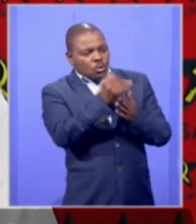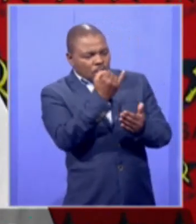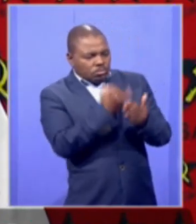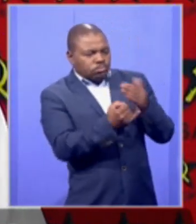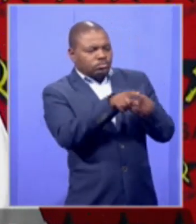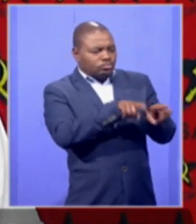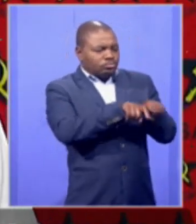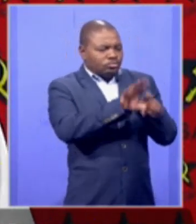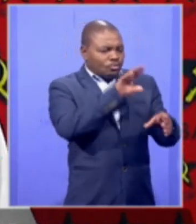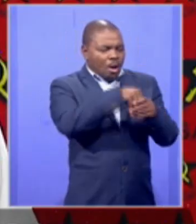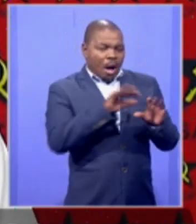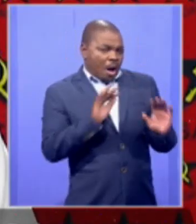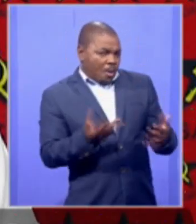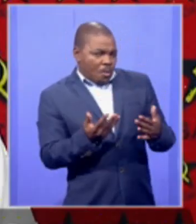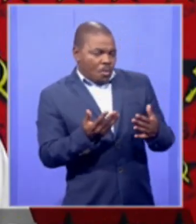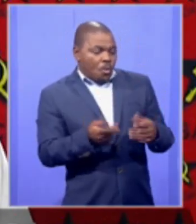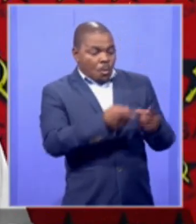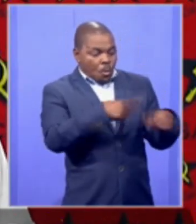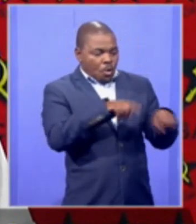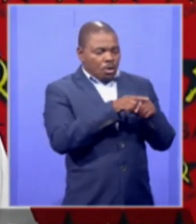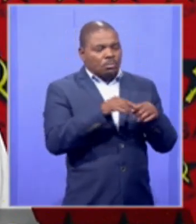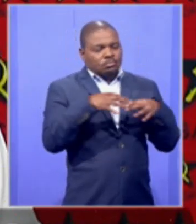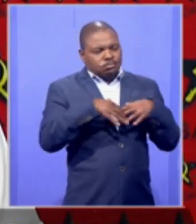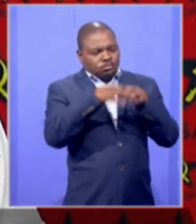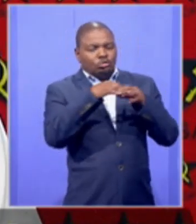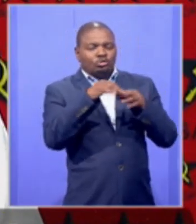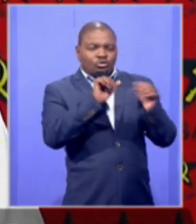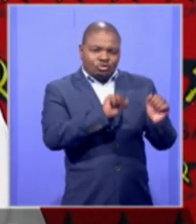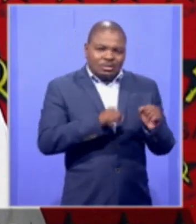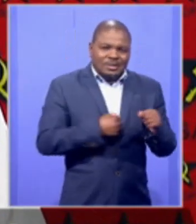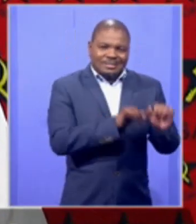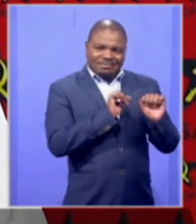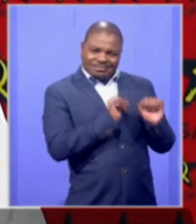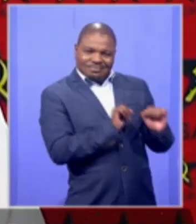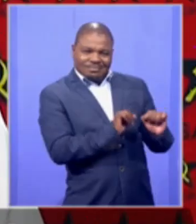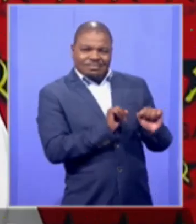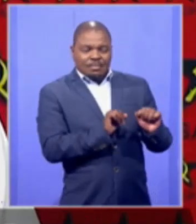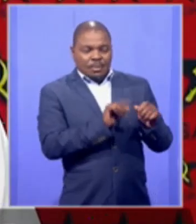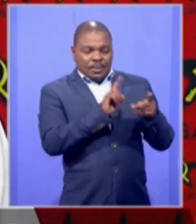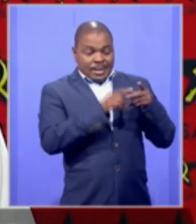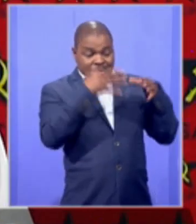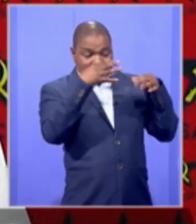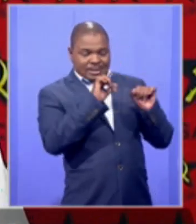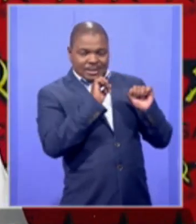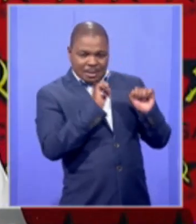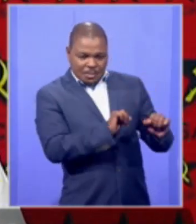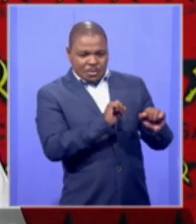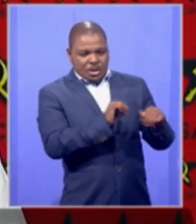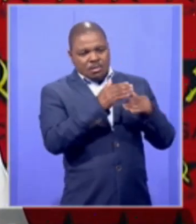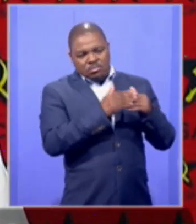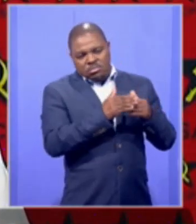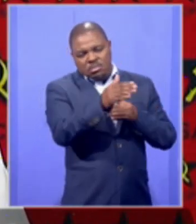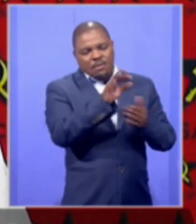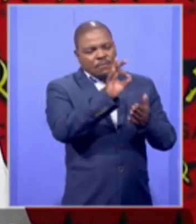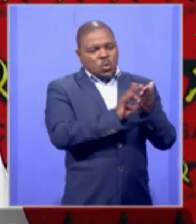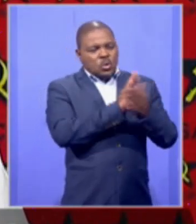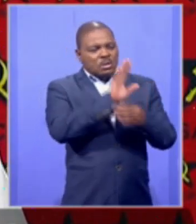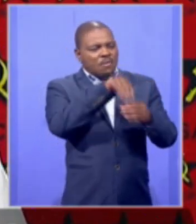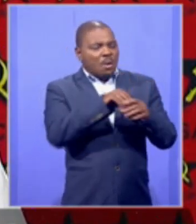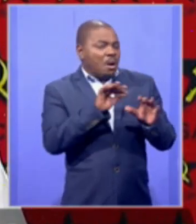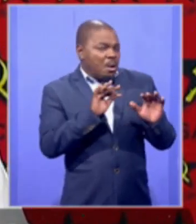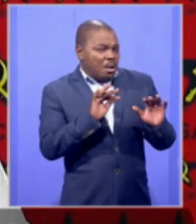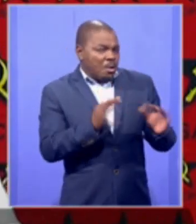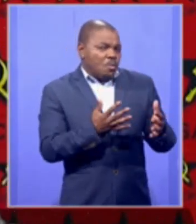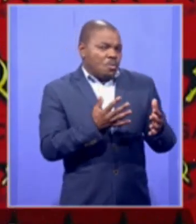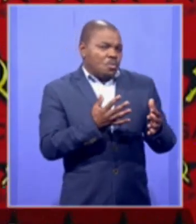elections ba tle go tla ka di strategy ba tle go bua gore yone tshwetso ba itshotseng ya go contesta di elections go agwile ba go